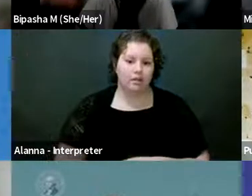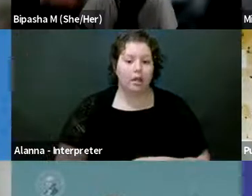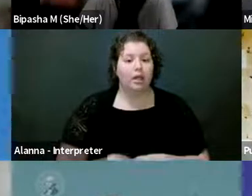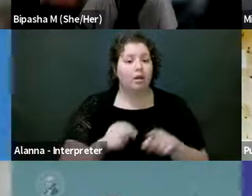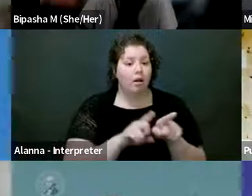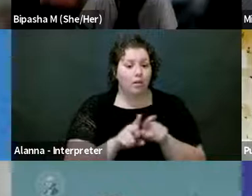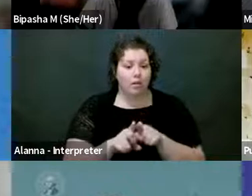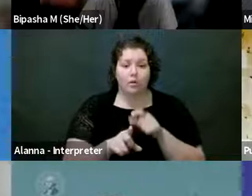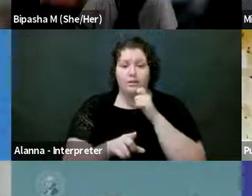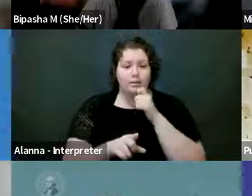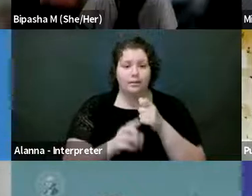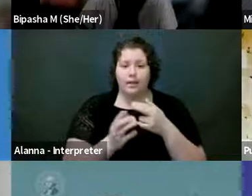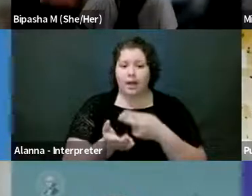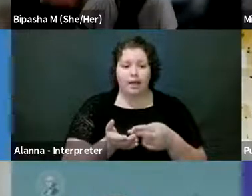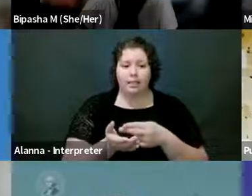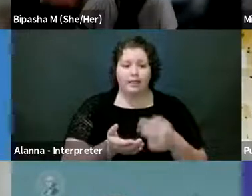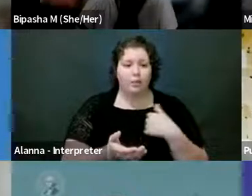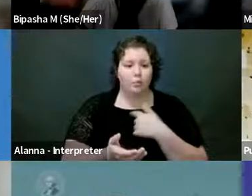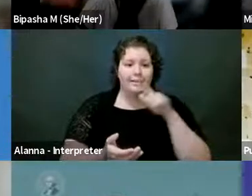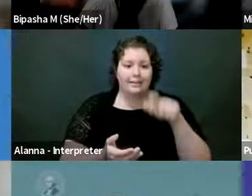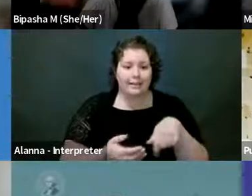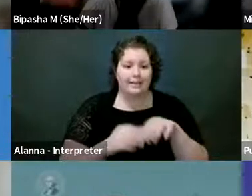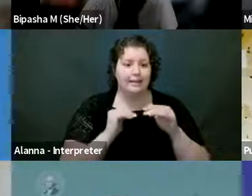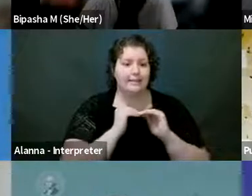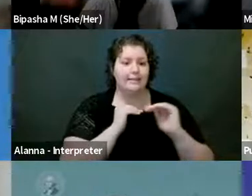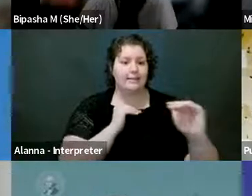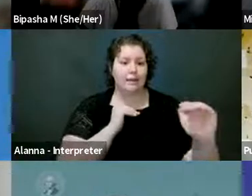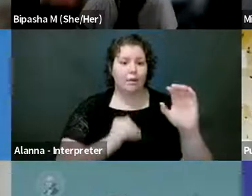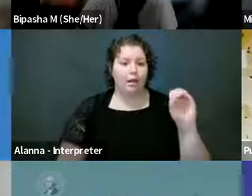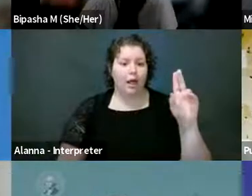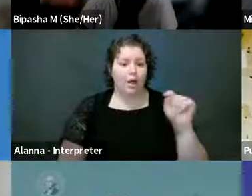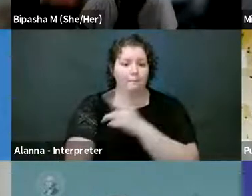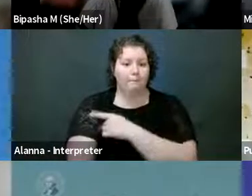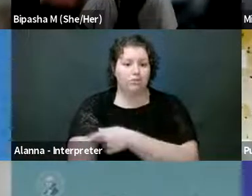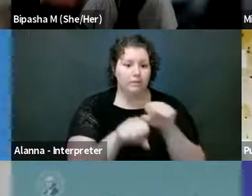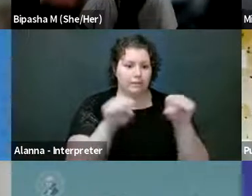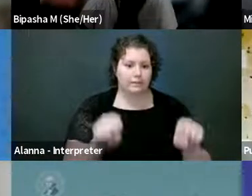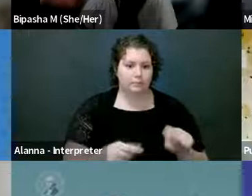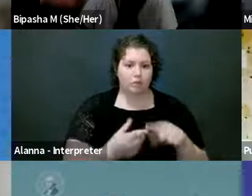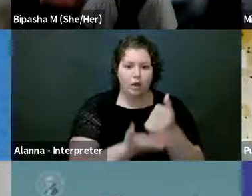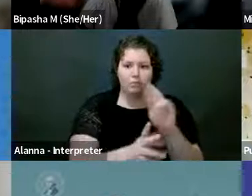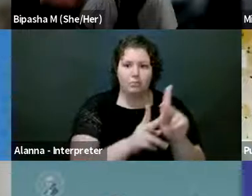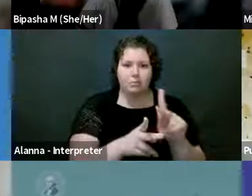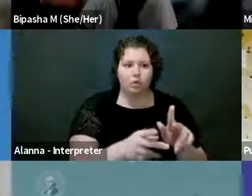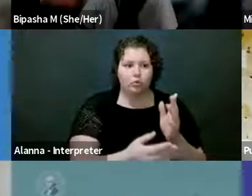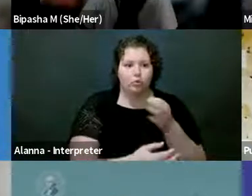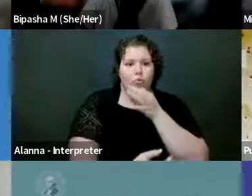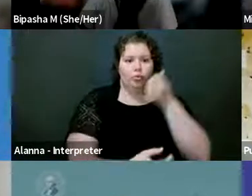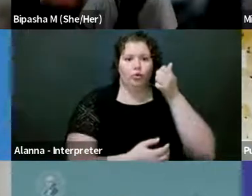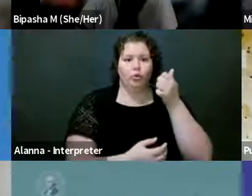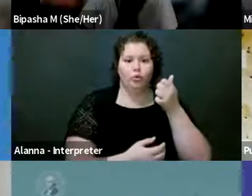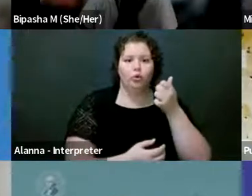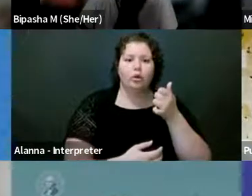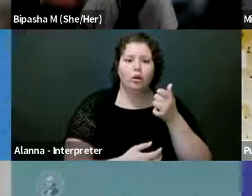outpatient community system that can help people sooner in the course of their illnesses, so we can prevent people from having to